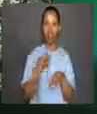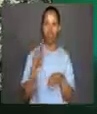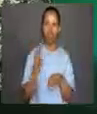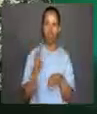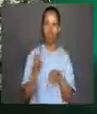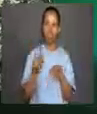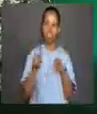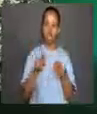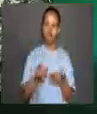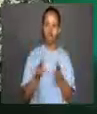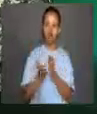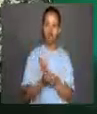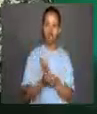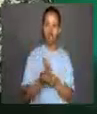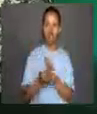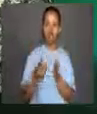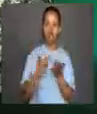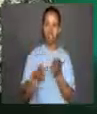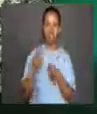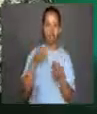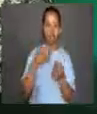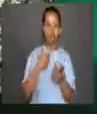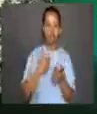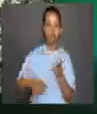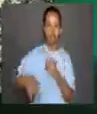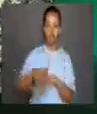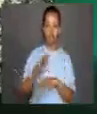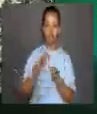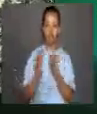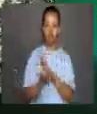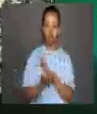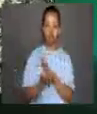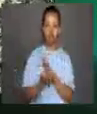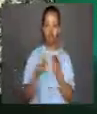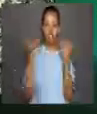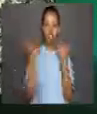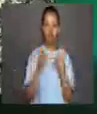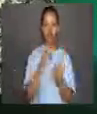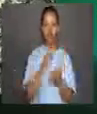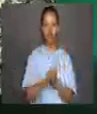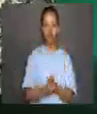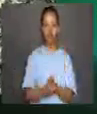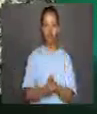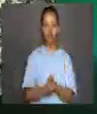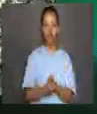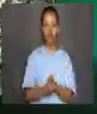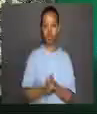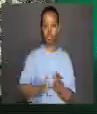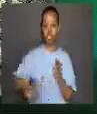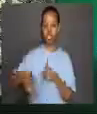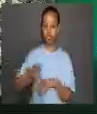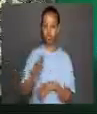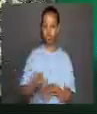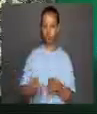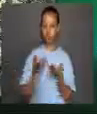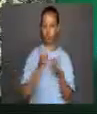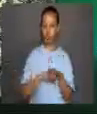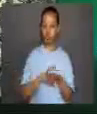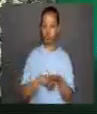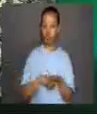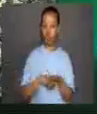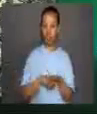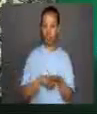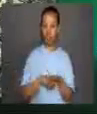temperatures, vegetation in the Arctic tundra is limited. Plants must adapt